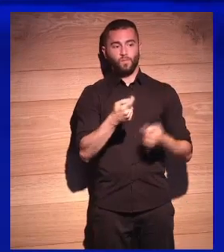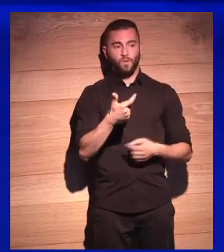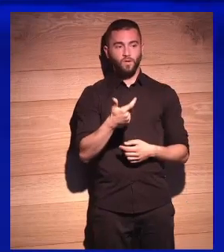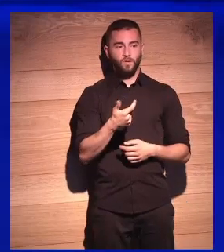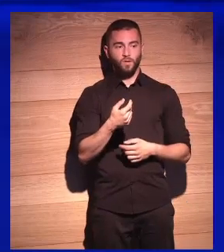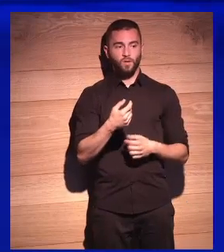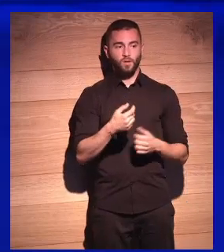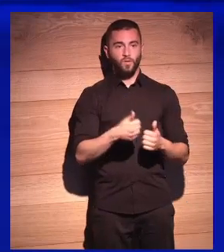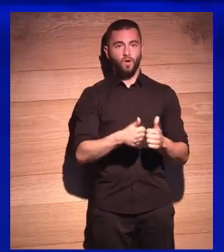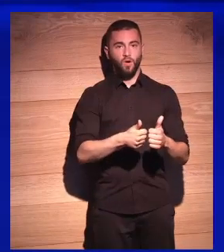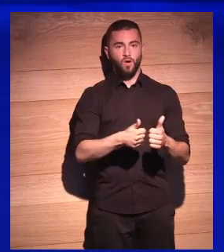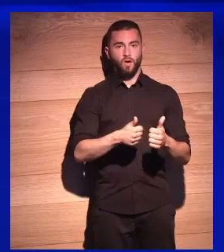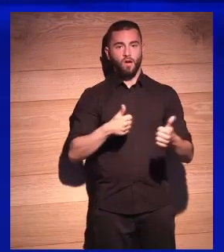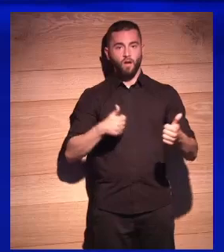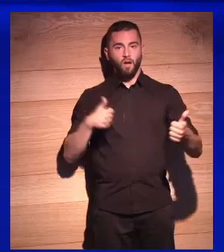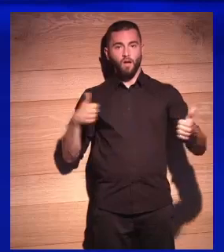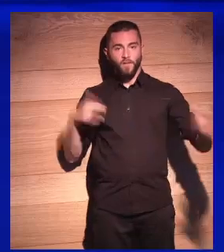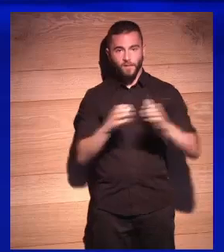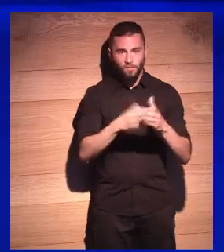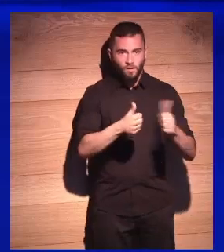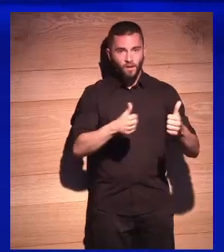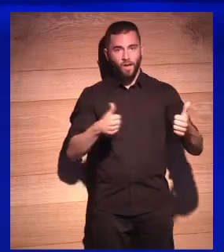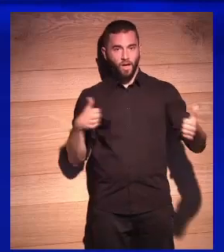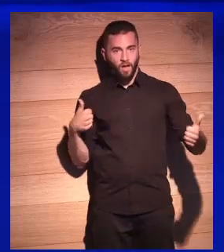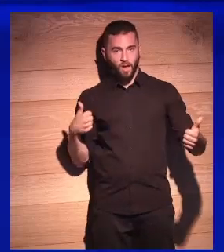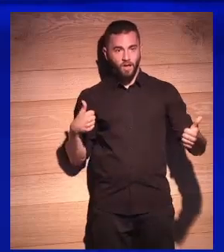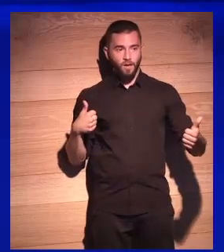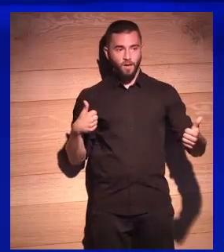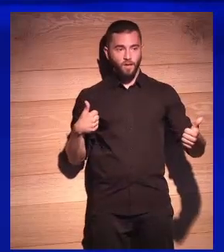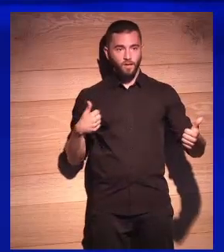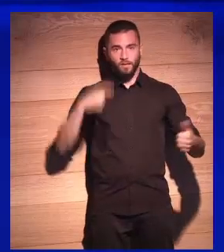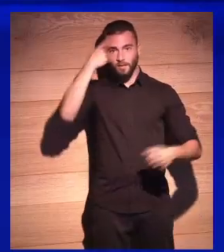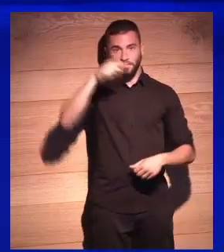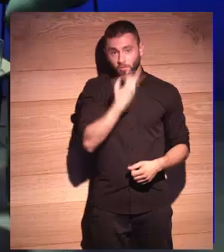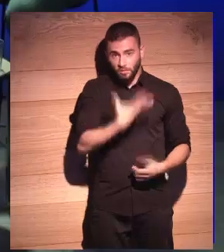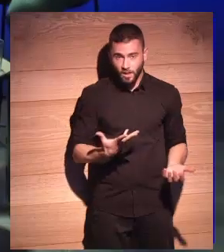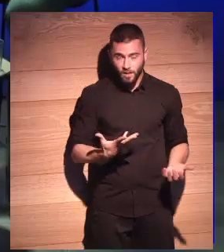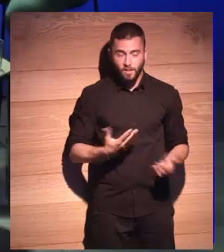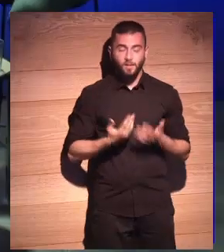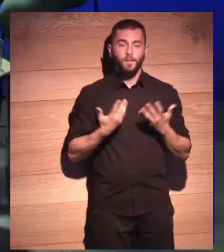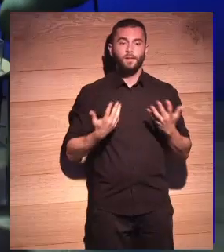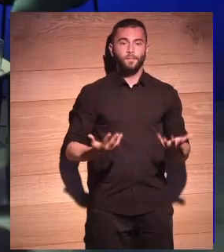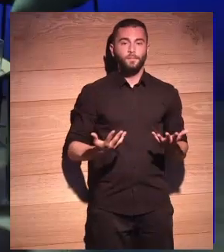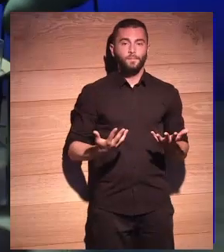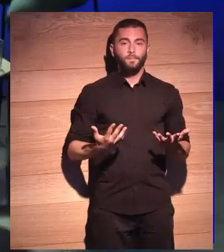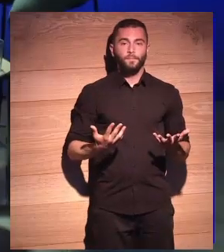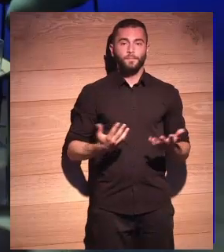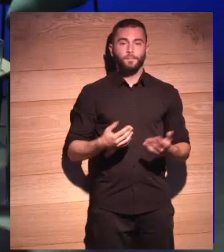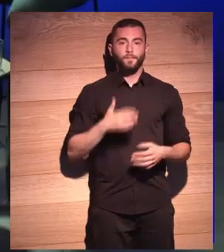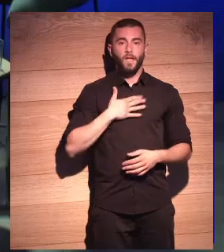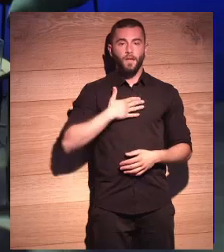and we are a bit maybe too degregated from the collective, but it's good to know that.